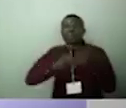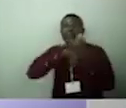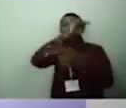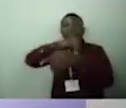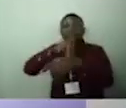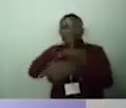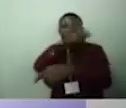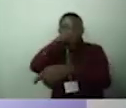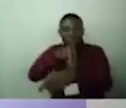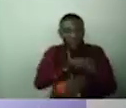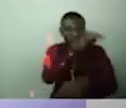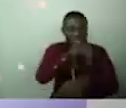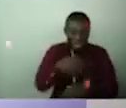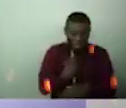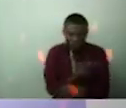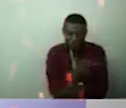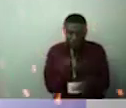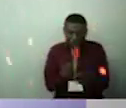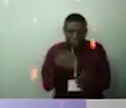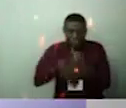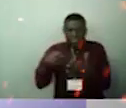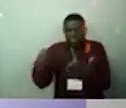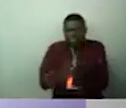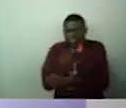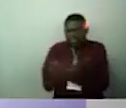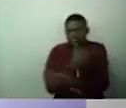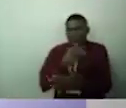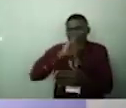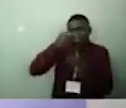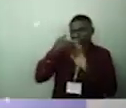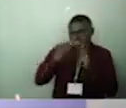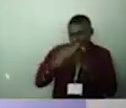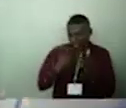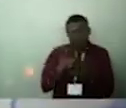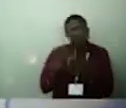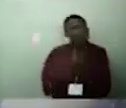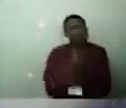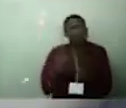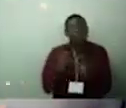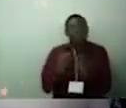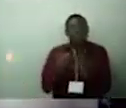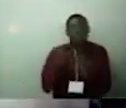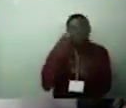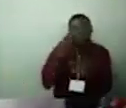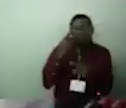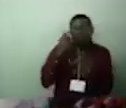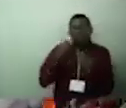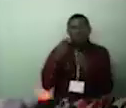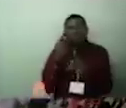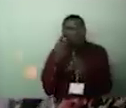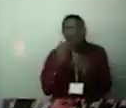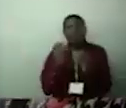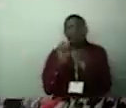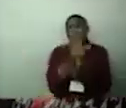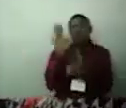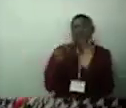place in this New Jerusalem that I'm talking about. If you are doing the projection and you can project the text,